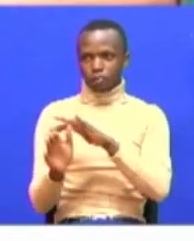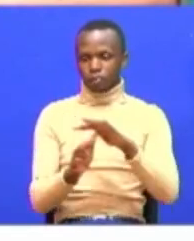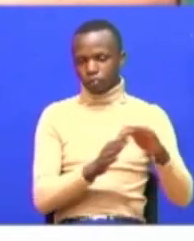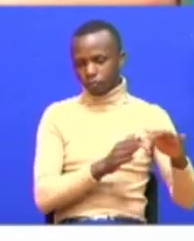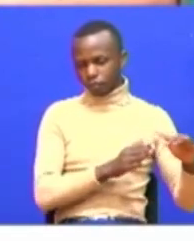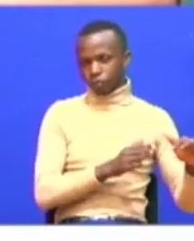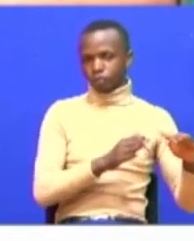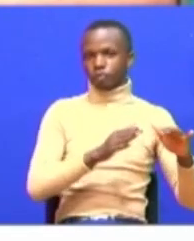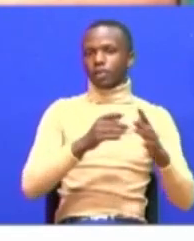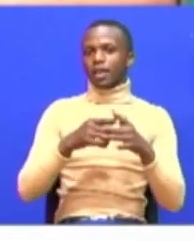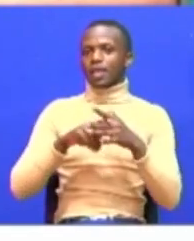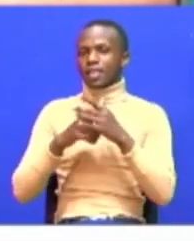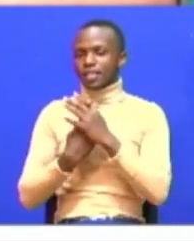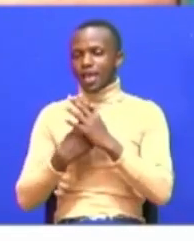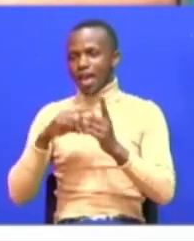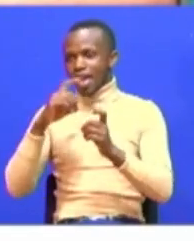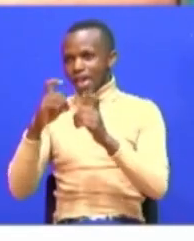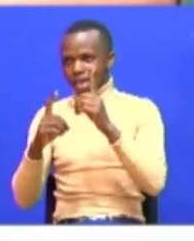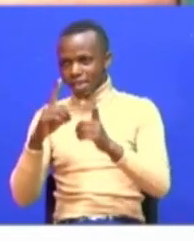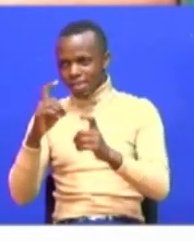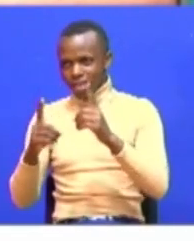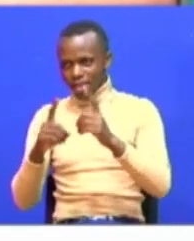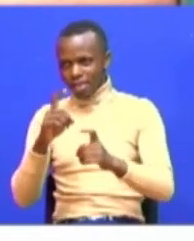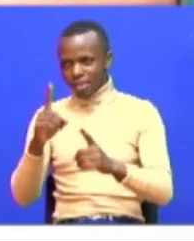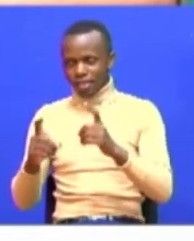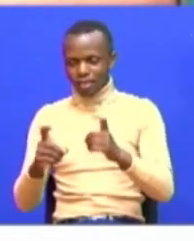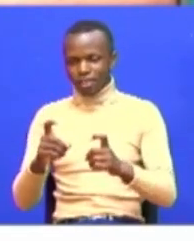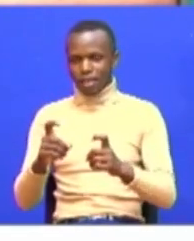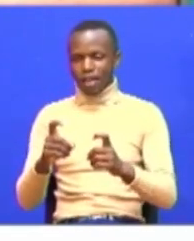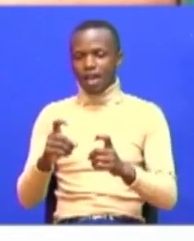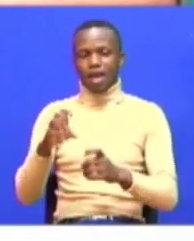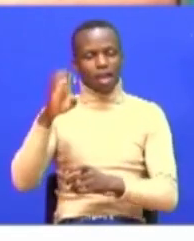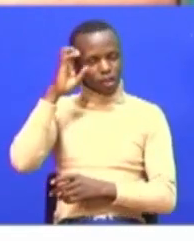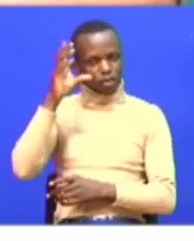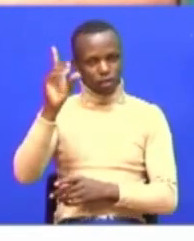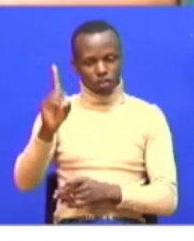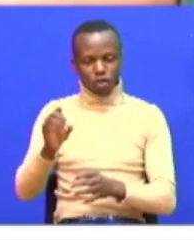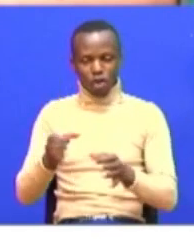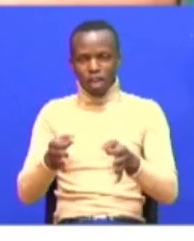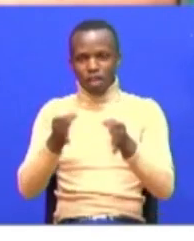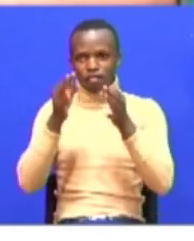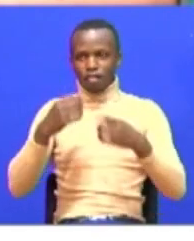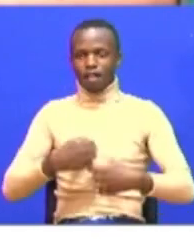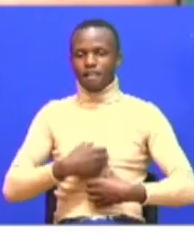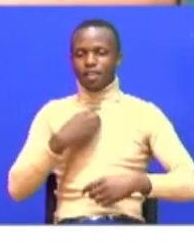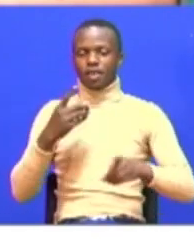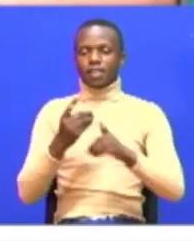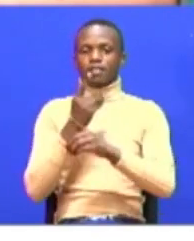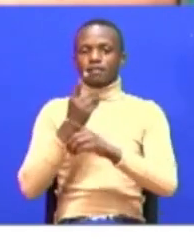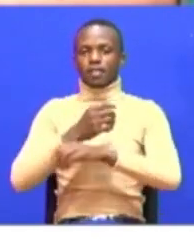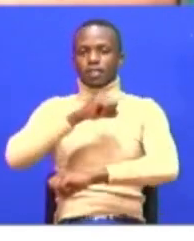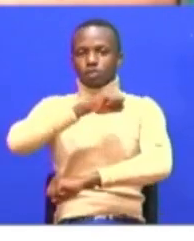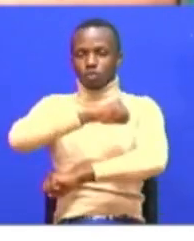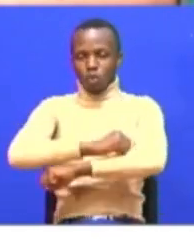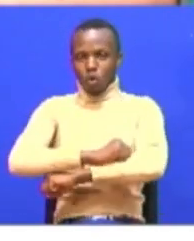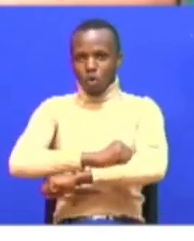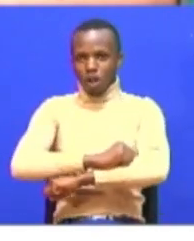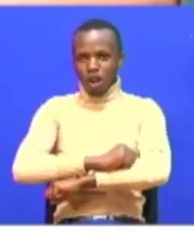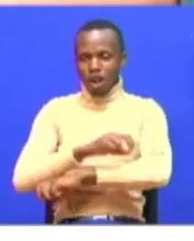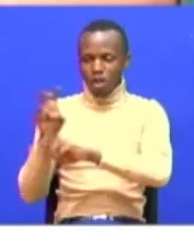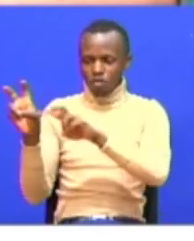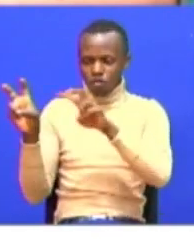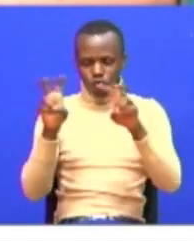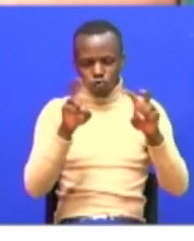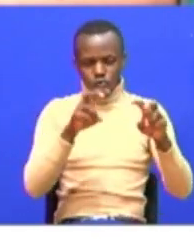Prior to the beginning of the examination, senior government and state education officers made rounds in different parts of the country, overseeing the